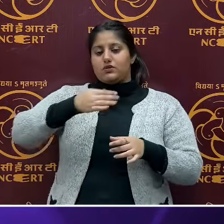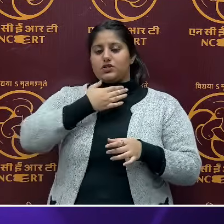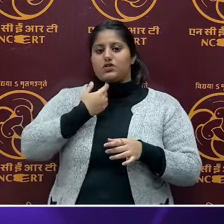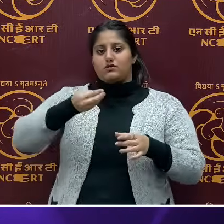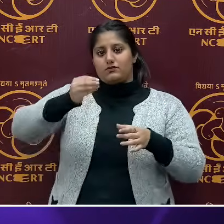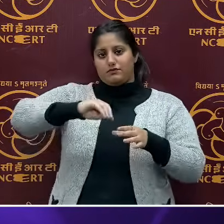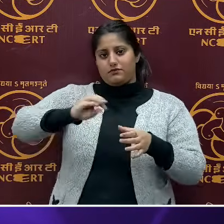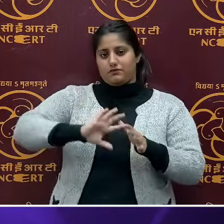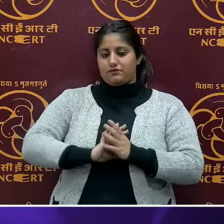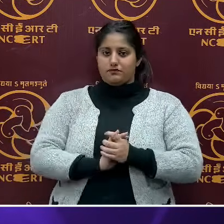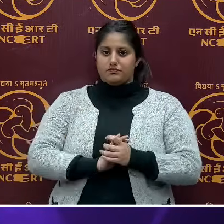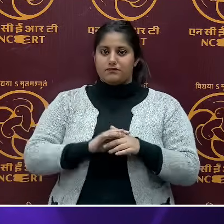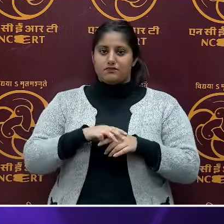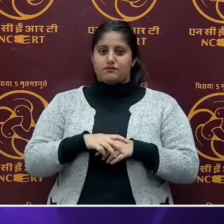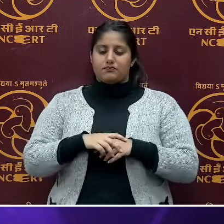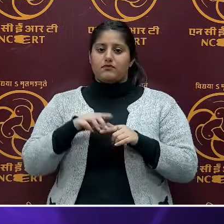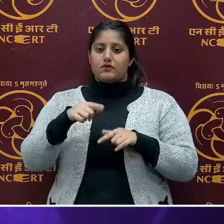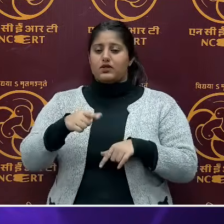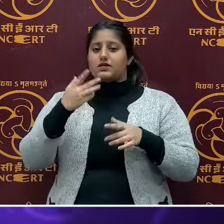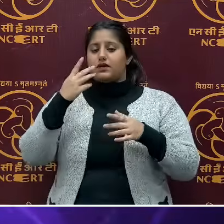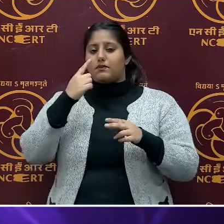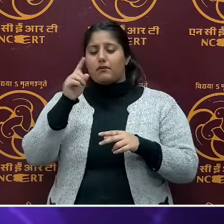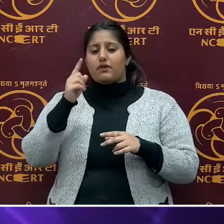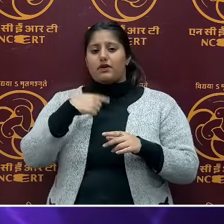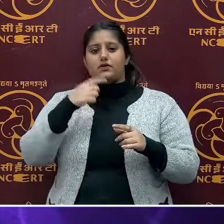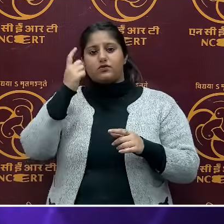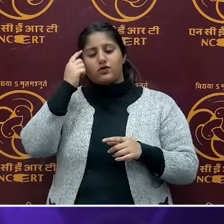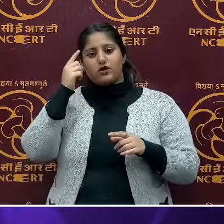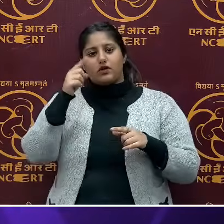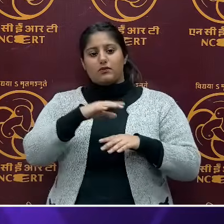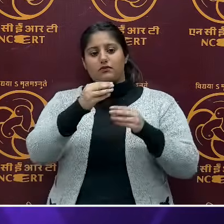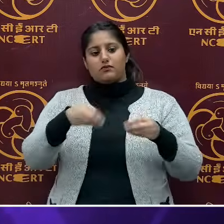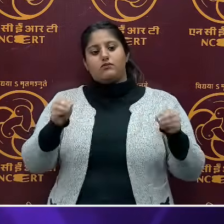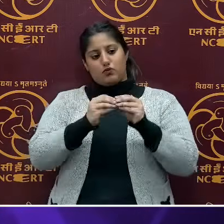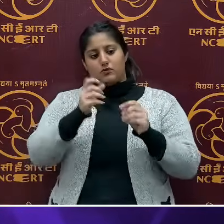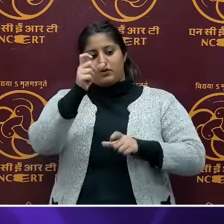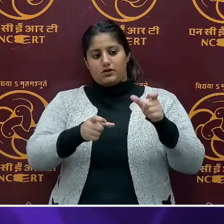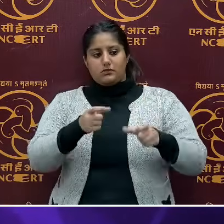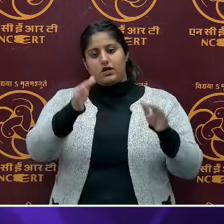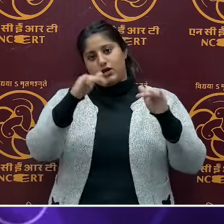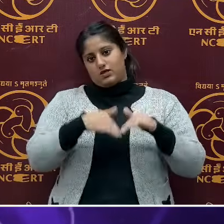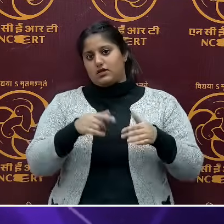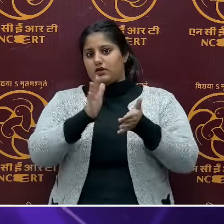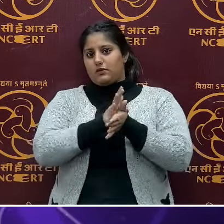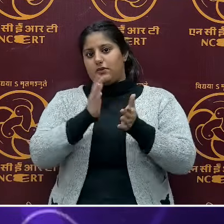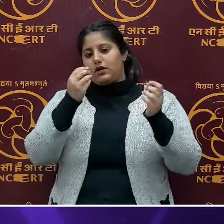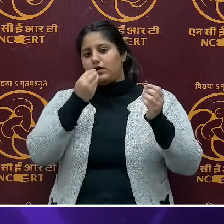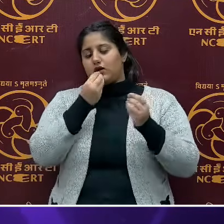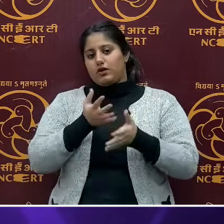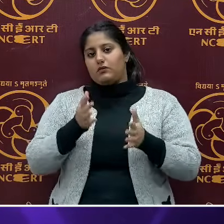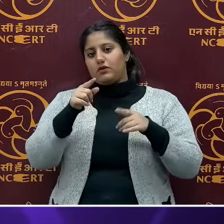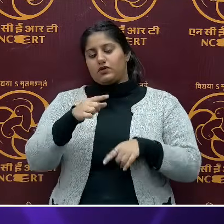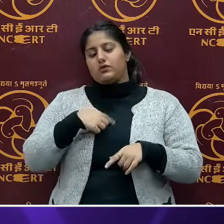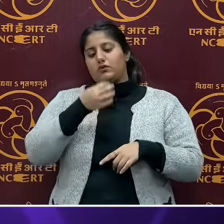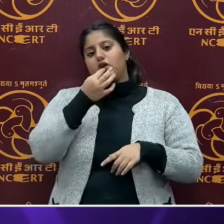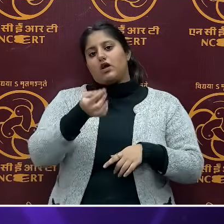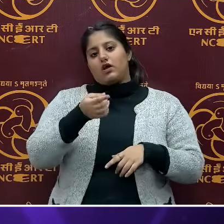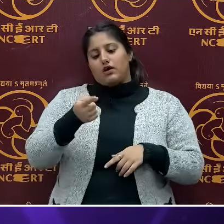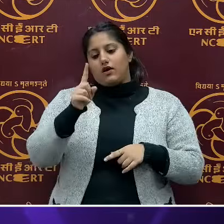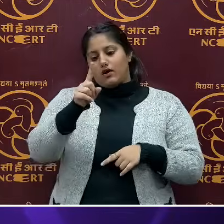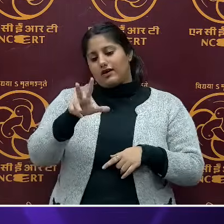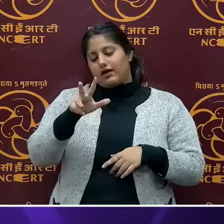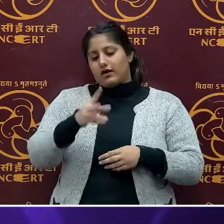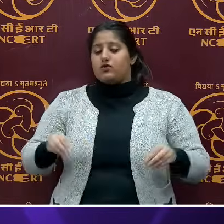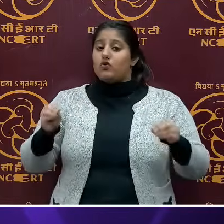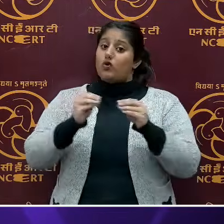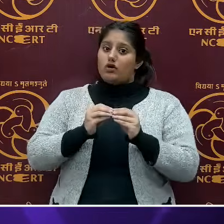drink. Her father expected more people to join the celebration. So, he asked her to make 18 more